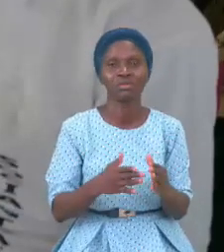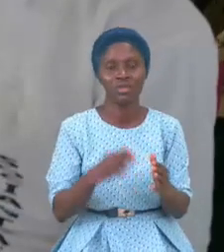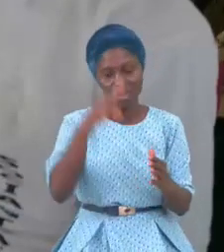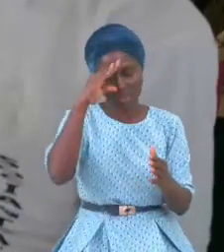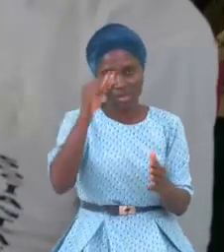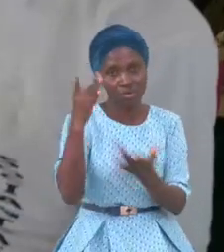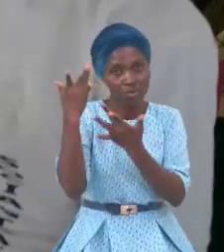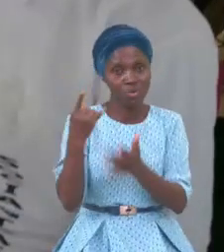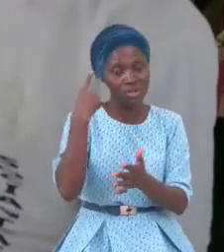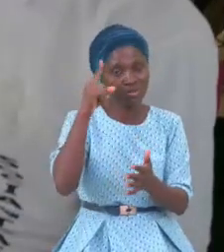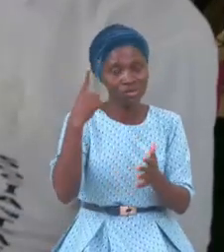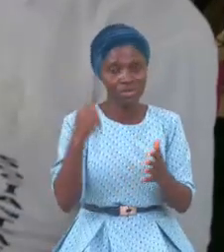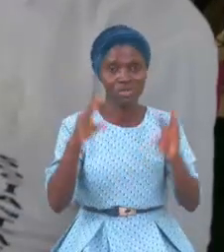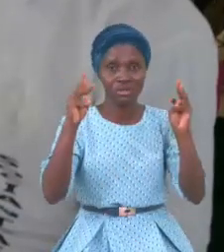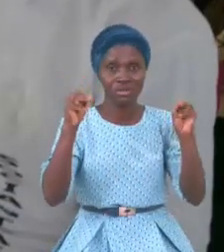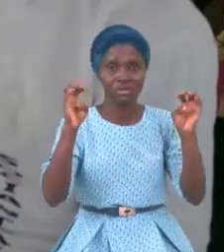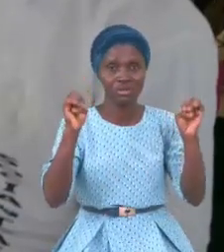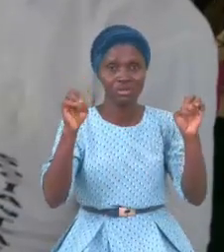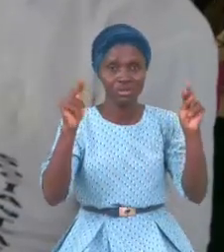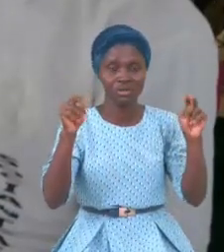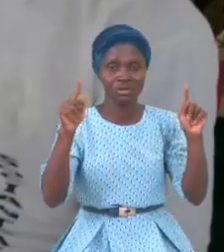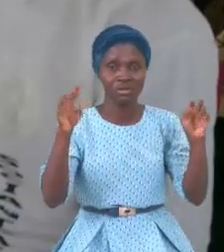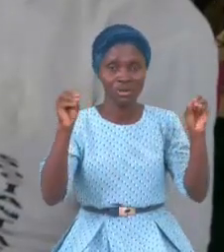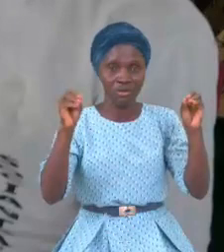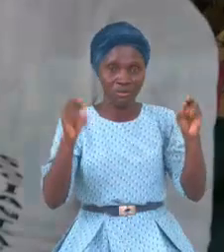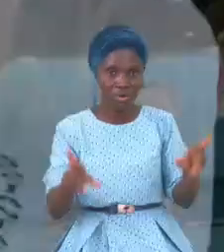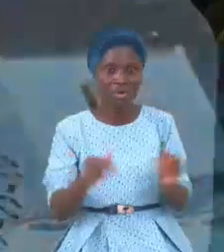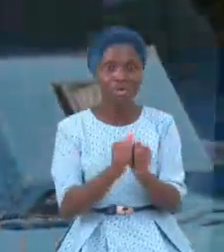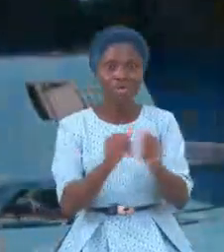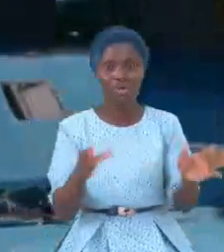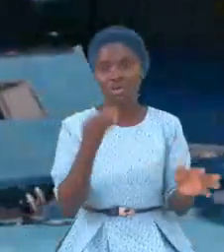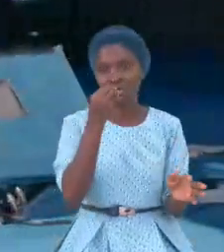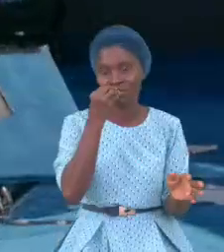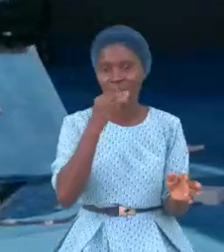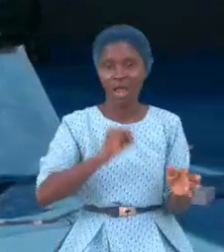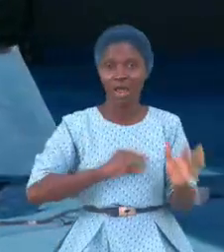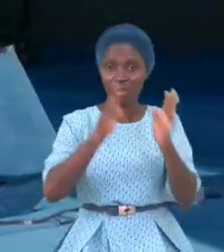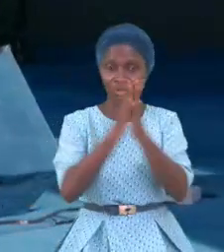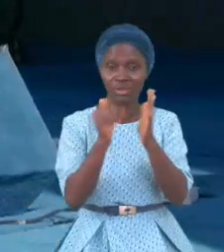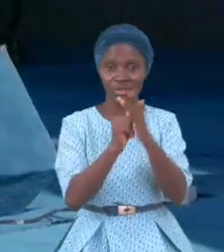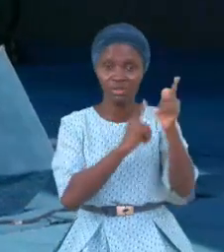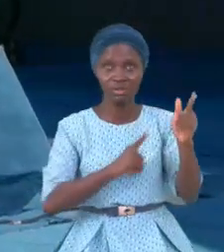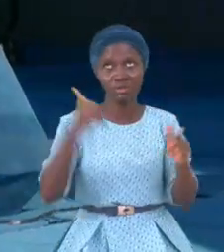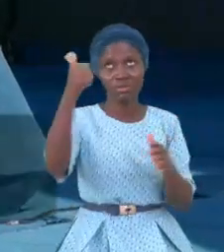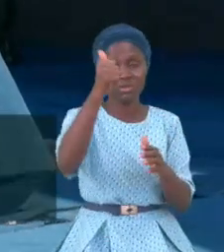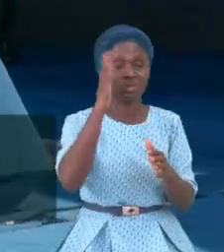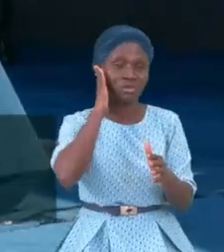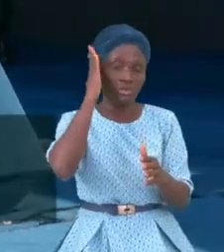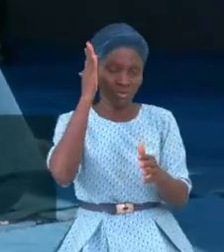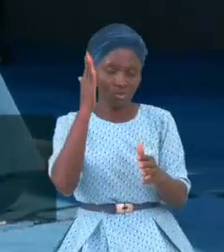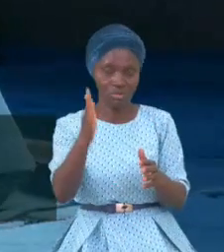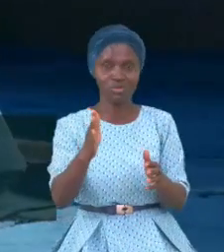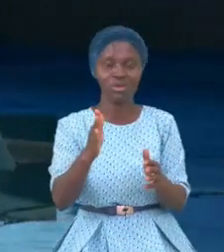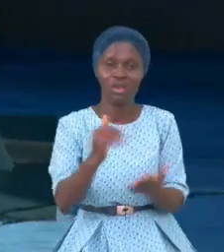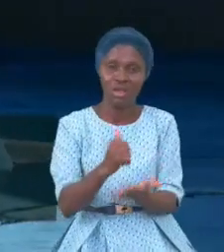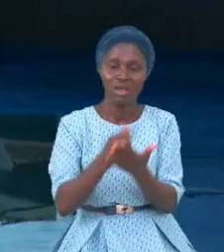that the Lord himself will recondition us and repackage us, that we'll have the right